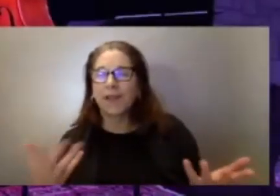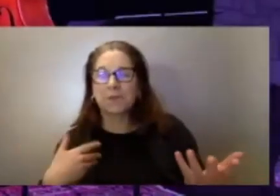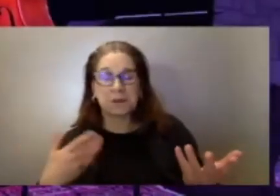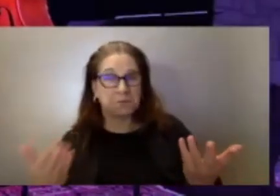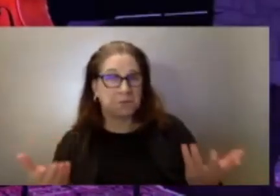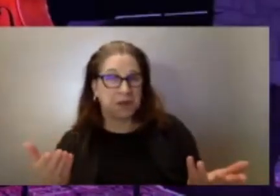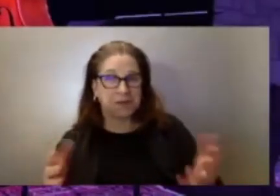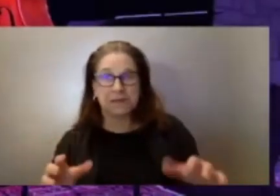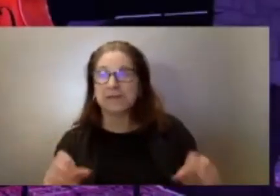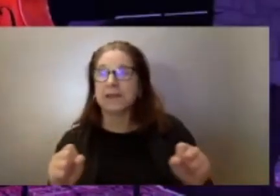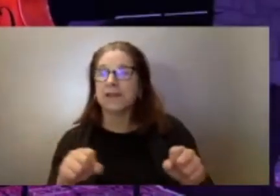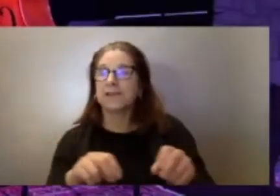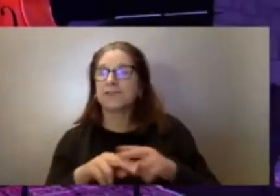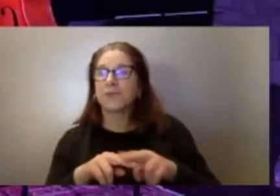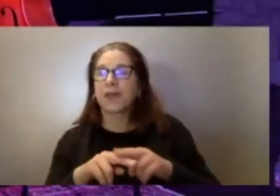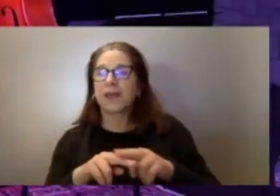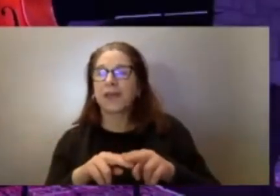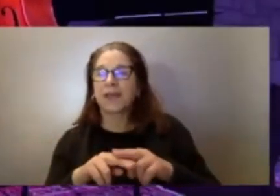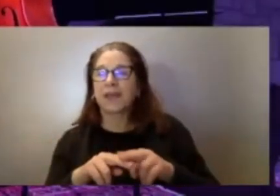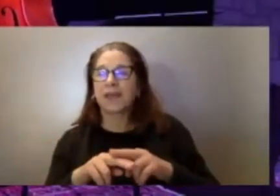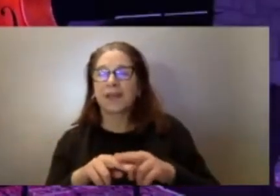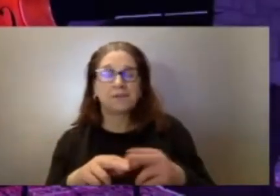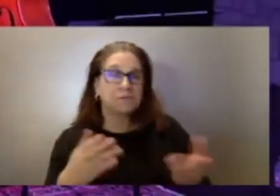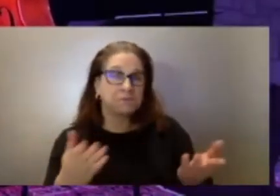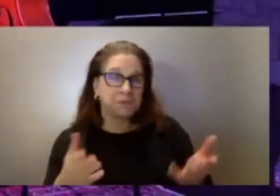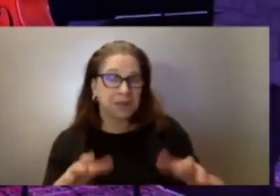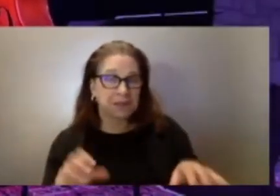Well, we might take a train.